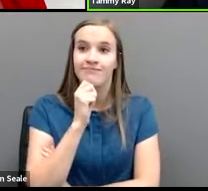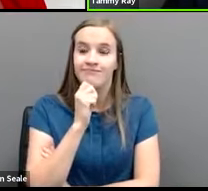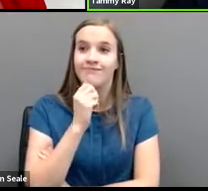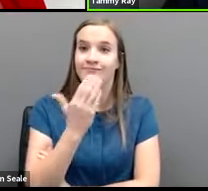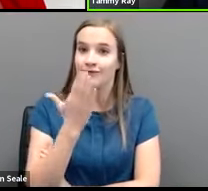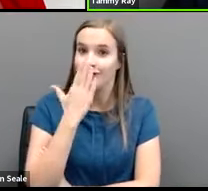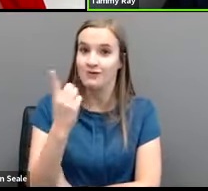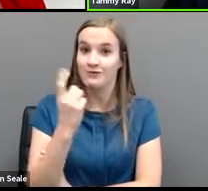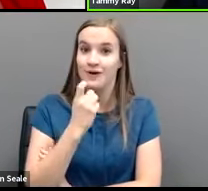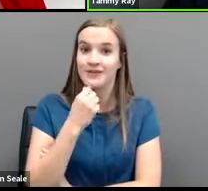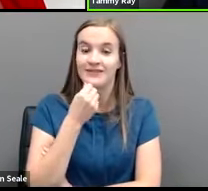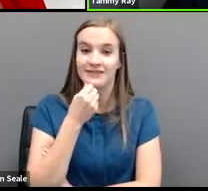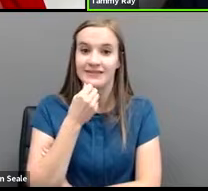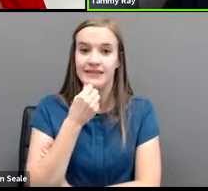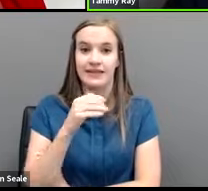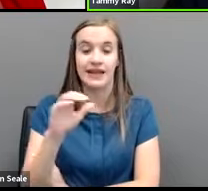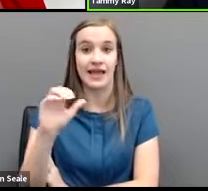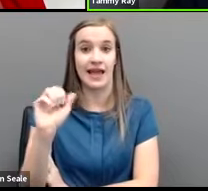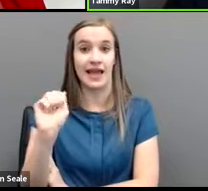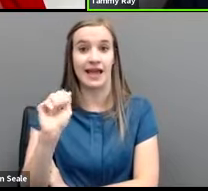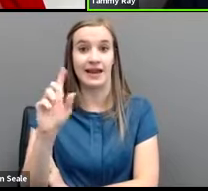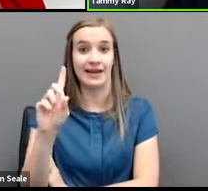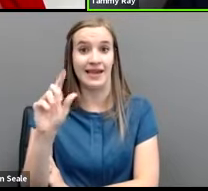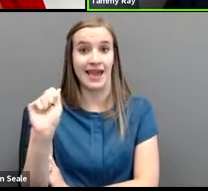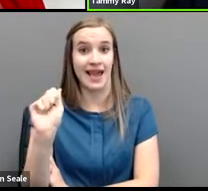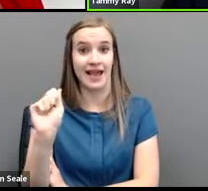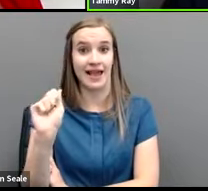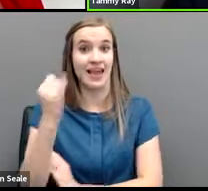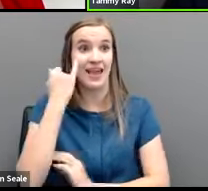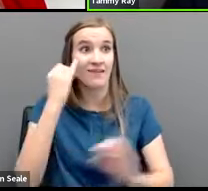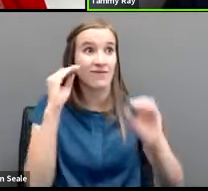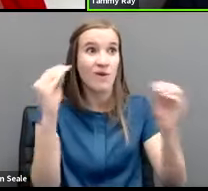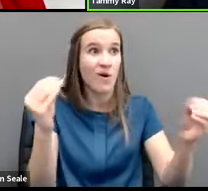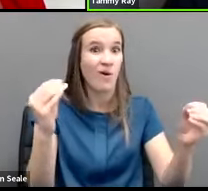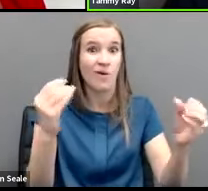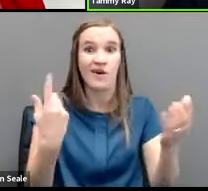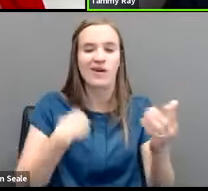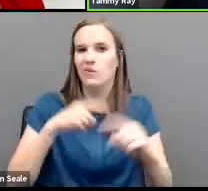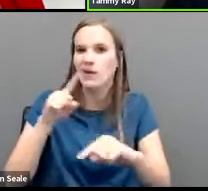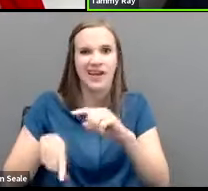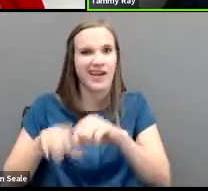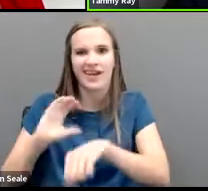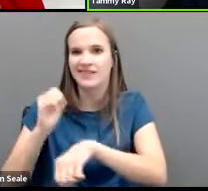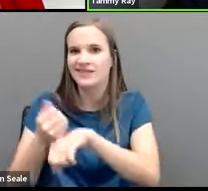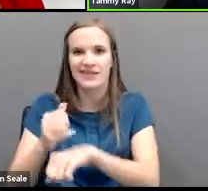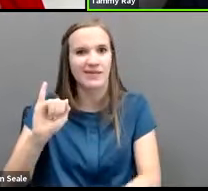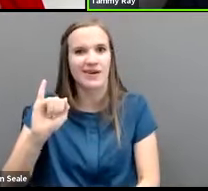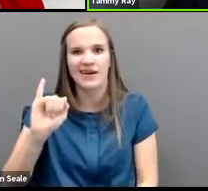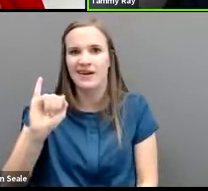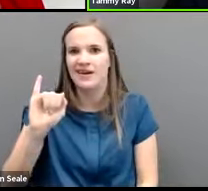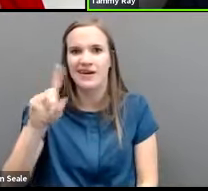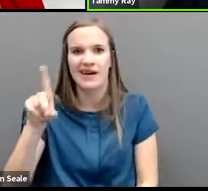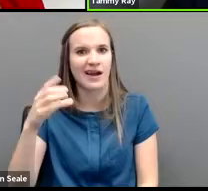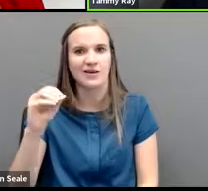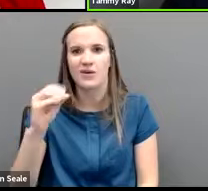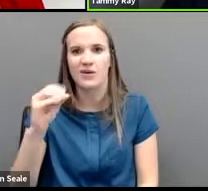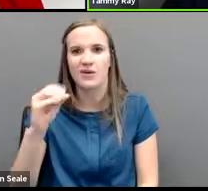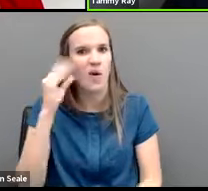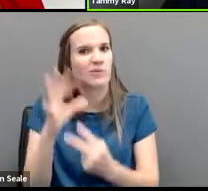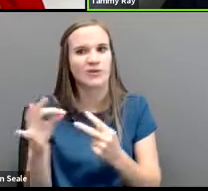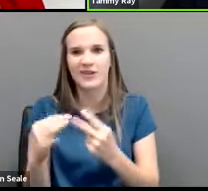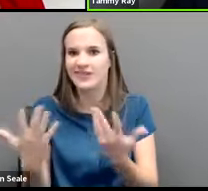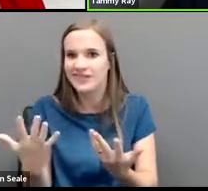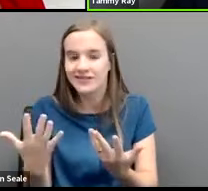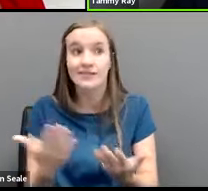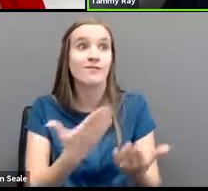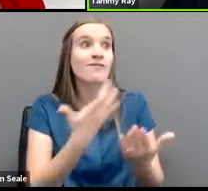the ADA made or Idaho Home Choice possible because it is based on the Olmsted decision.